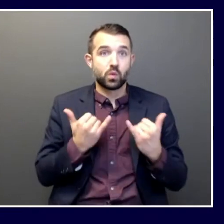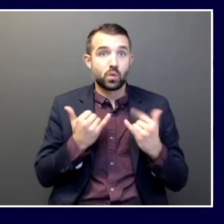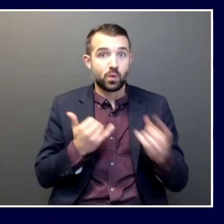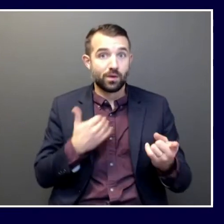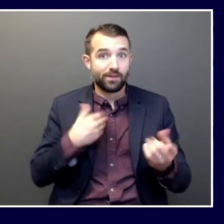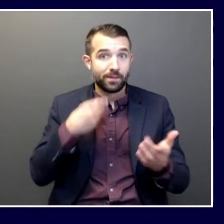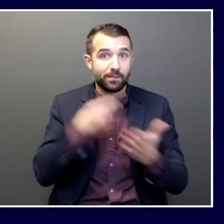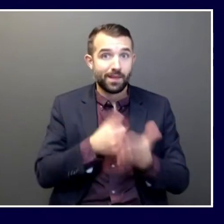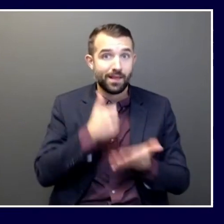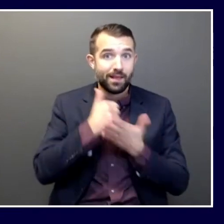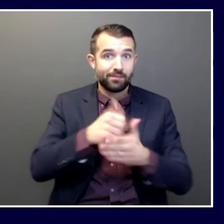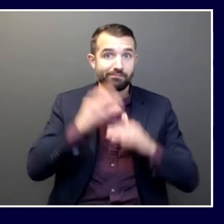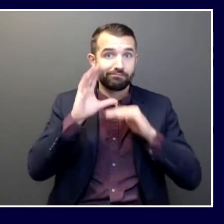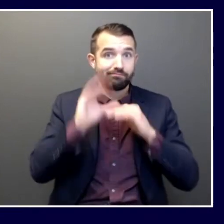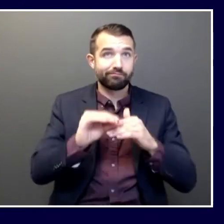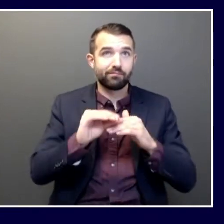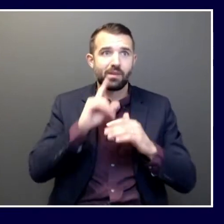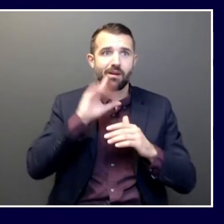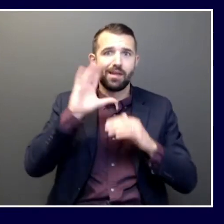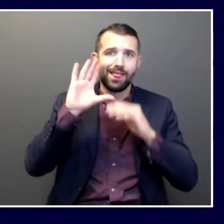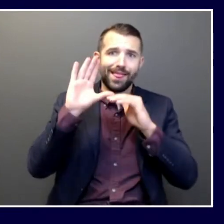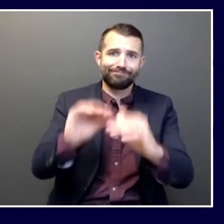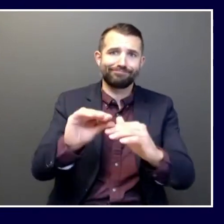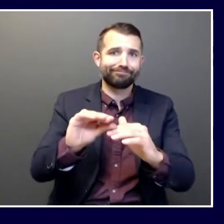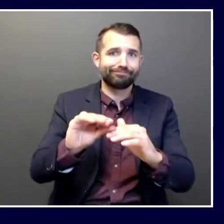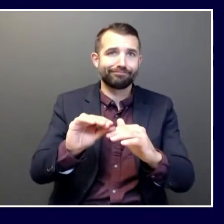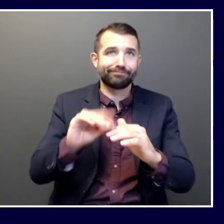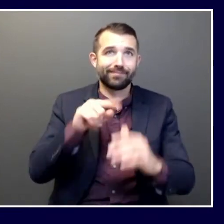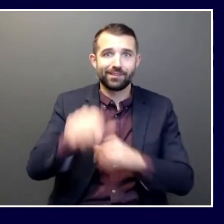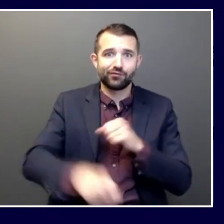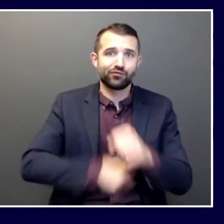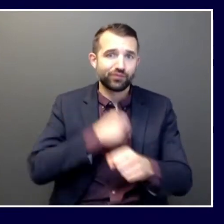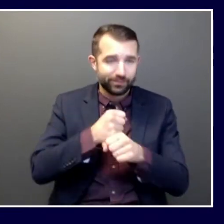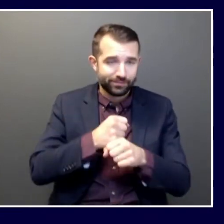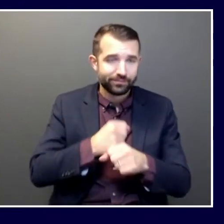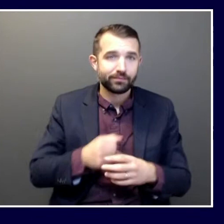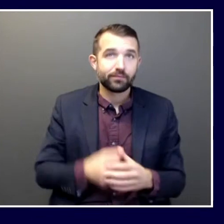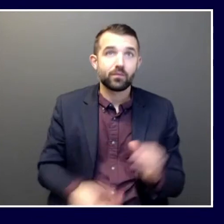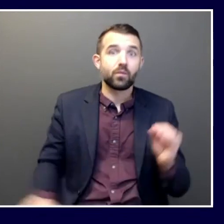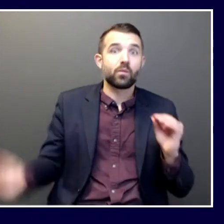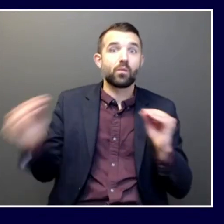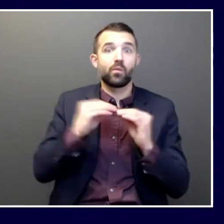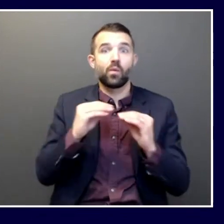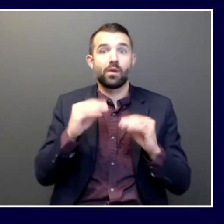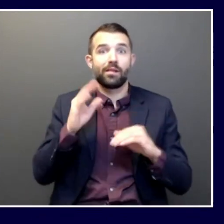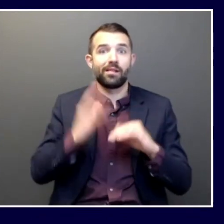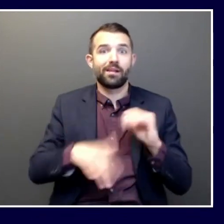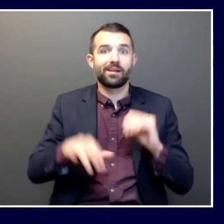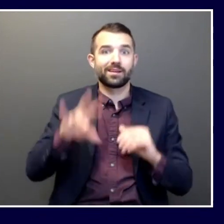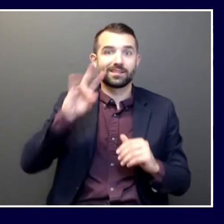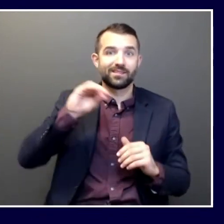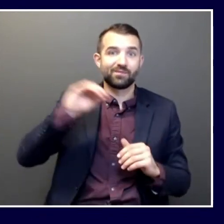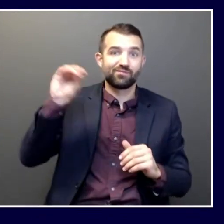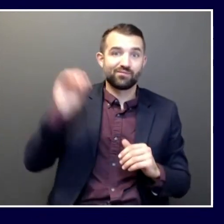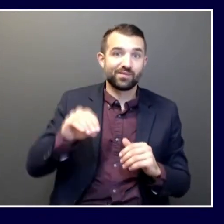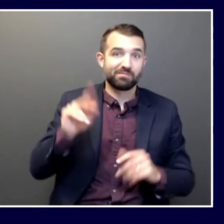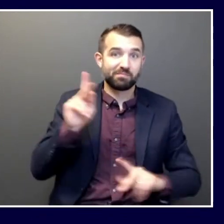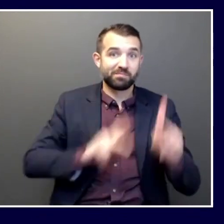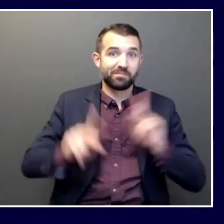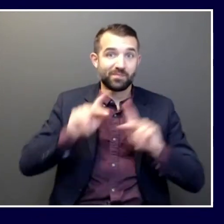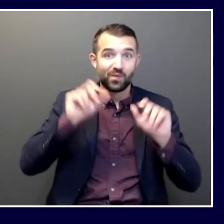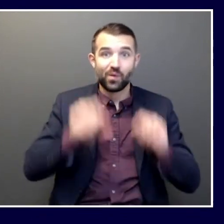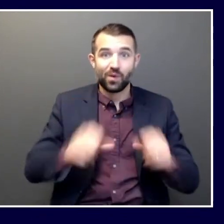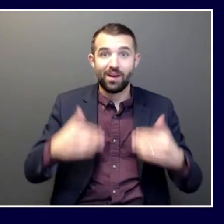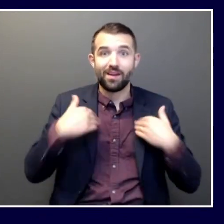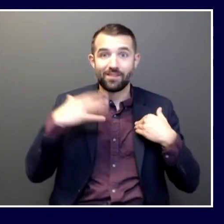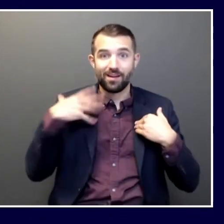Over 70% of people can find a health plan for less than $50 a month. And so far, it's going well.